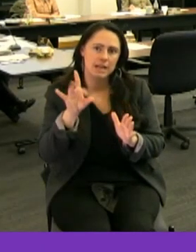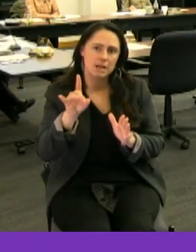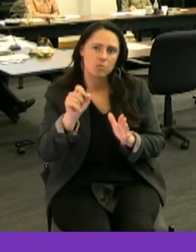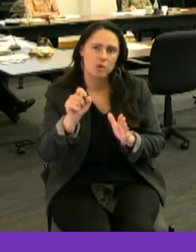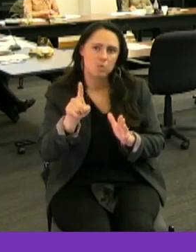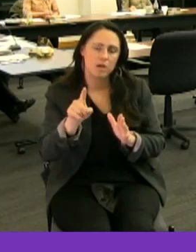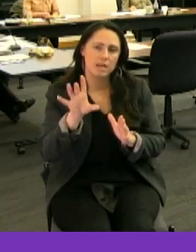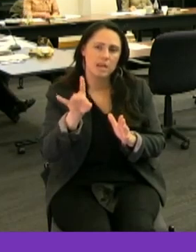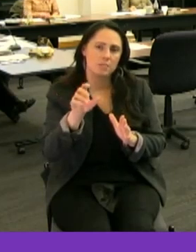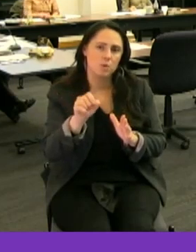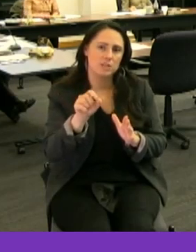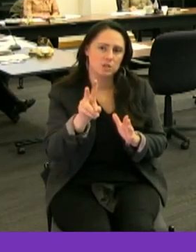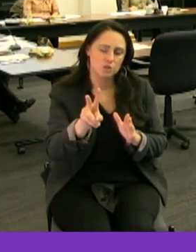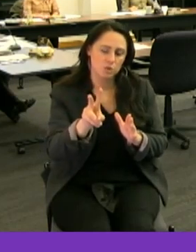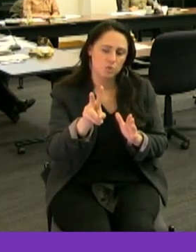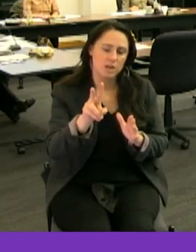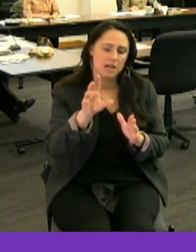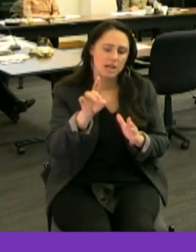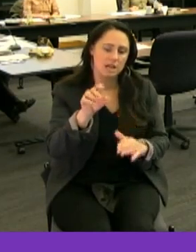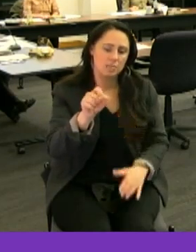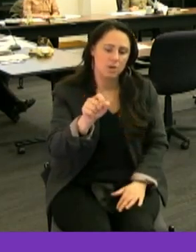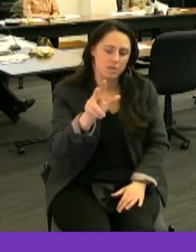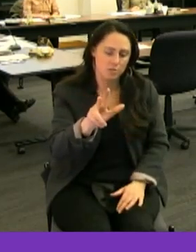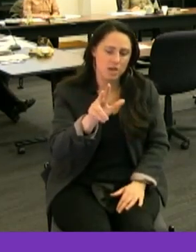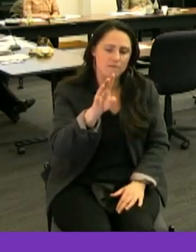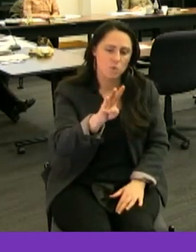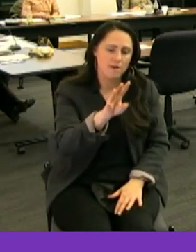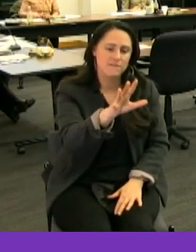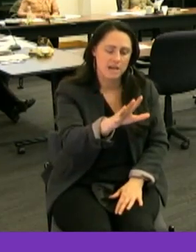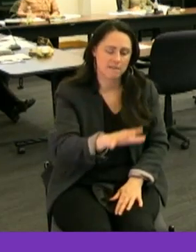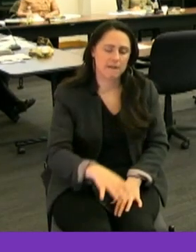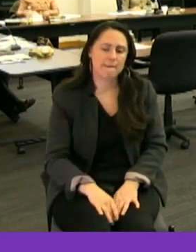8.1, 8.2, 8.3, 8.4, 8.5.